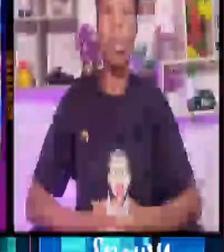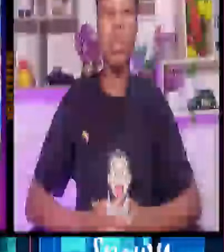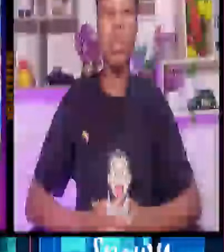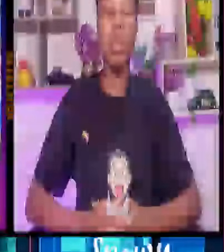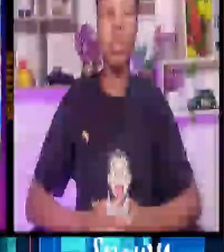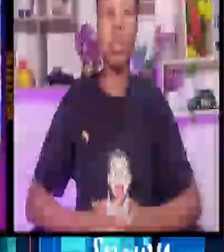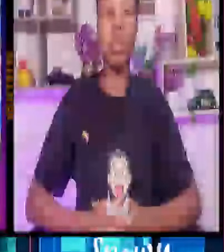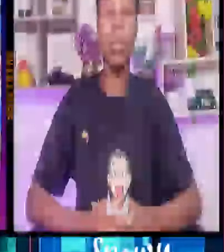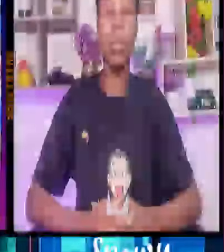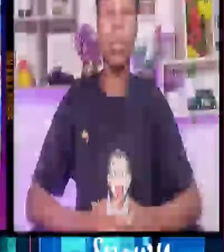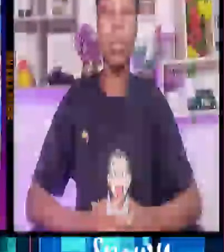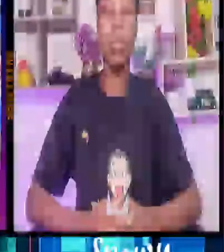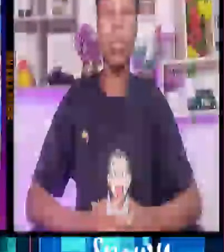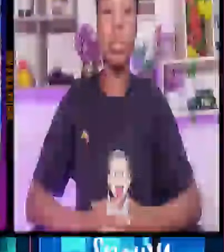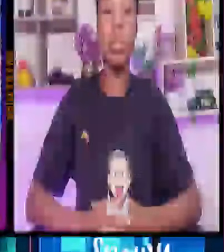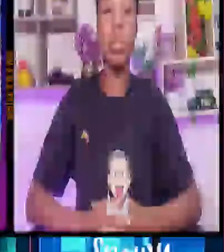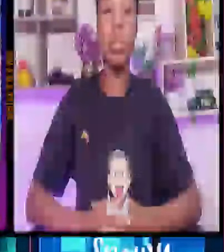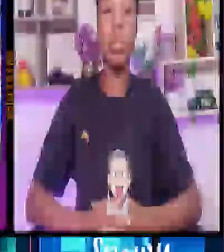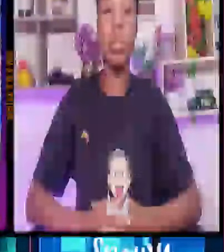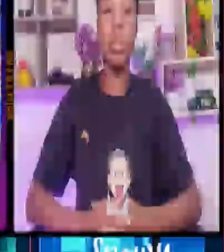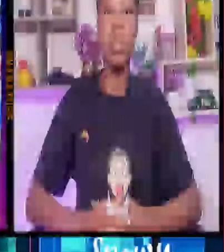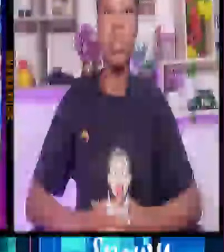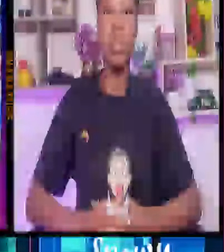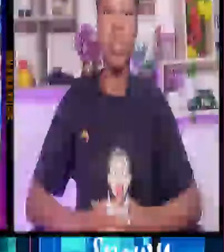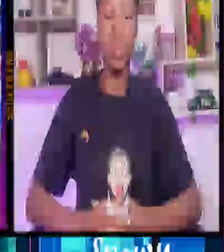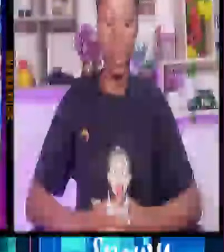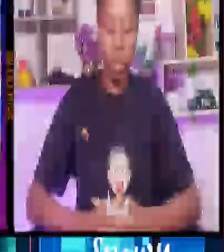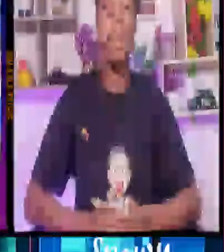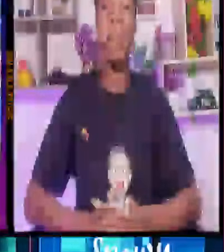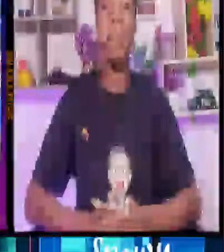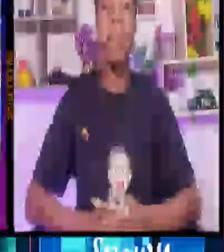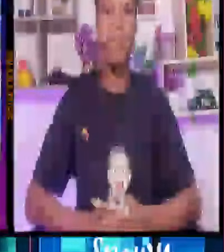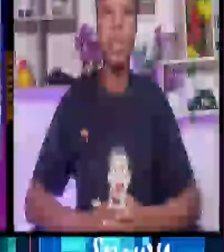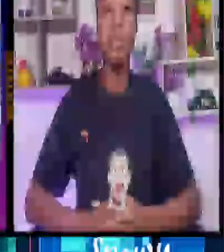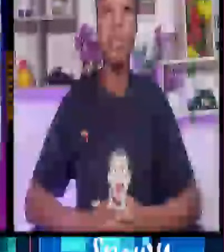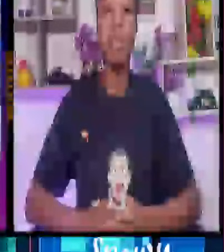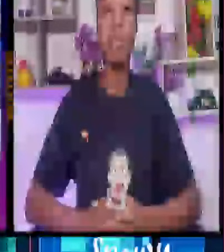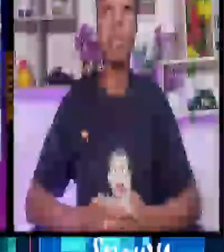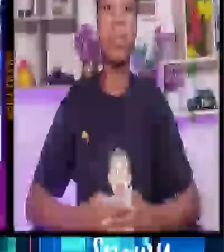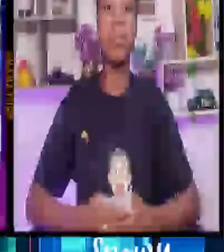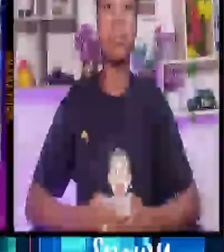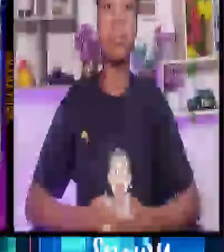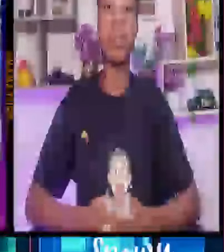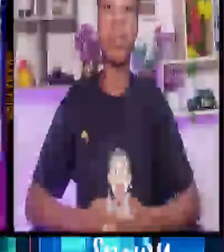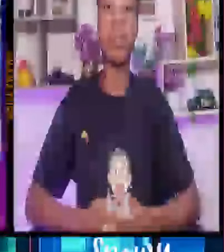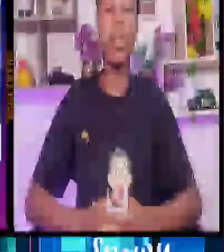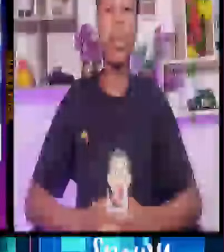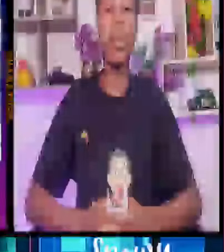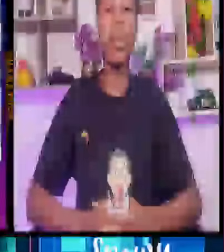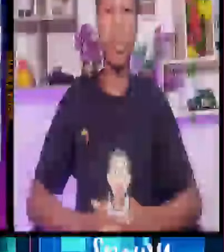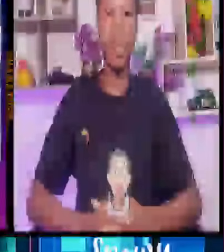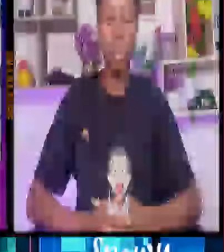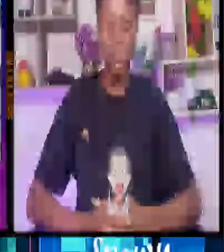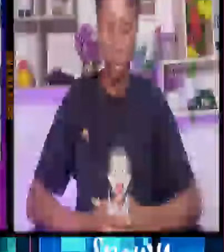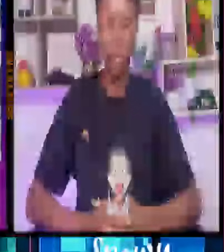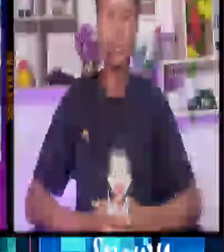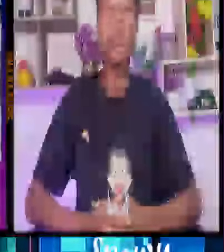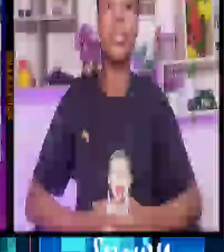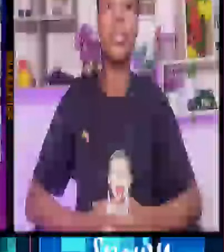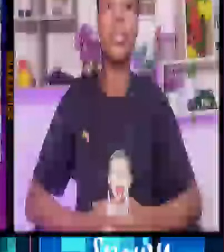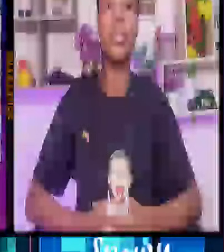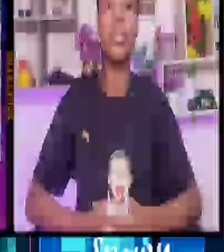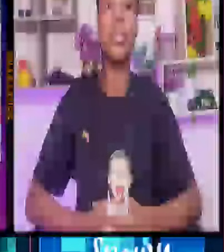are not interested. And I'll give you a very good advice to my brother Kwesi Kwati, that he should seize these things. He's not the